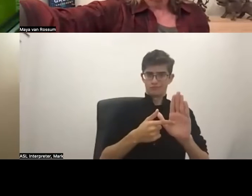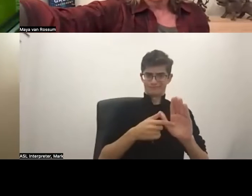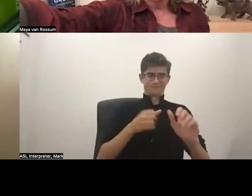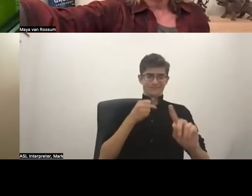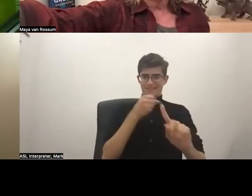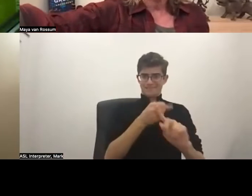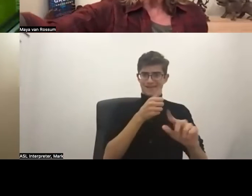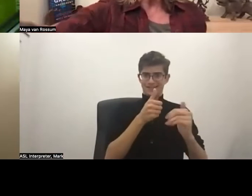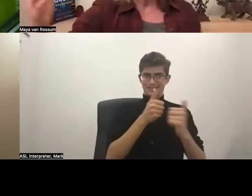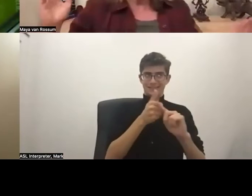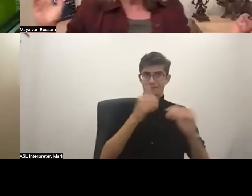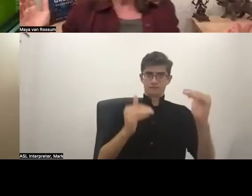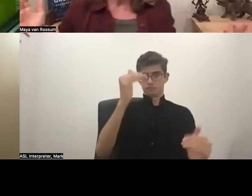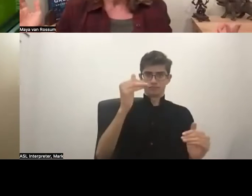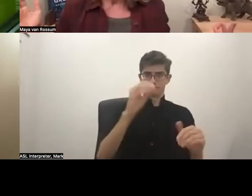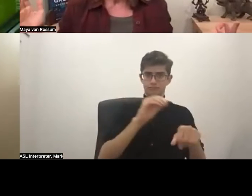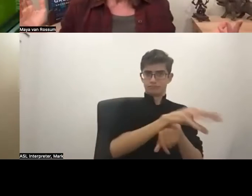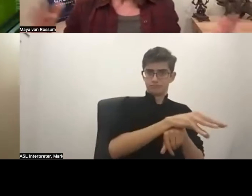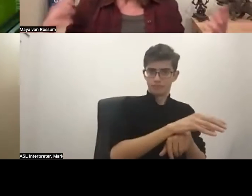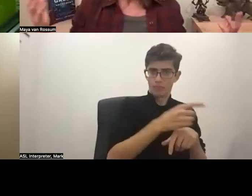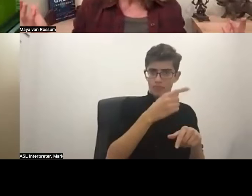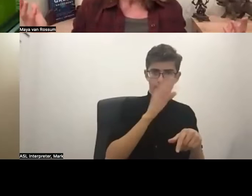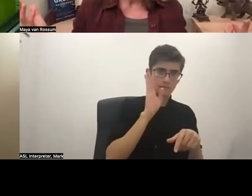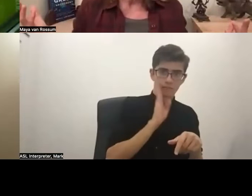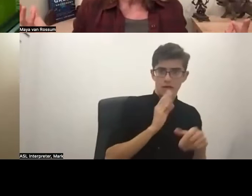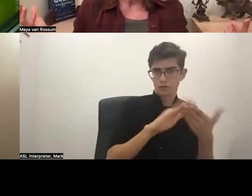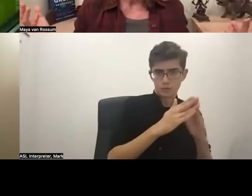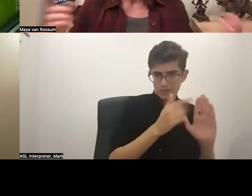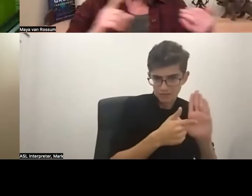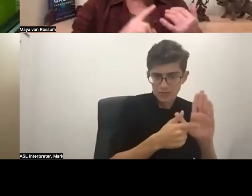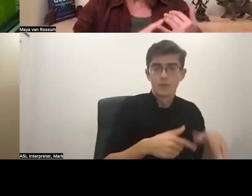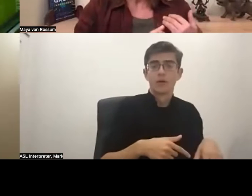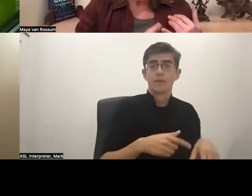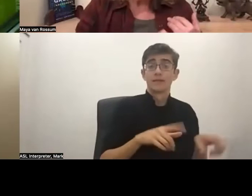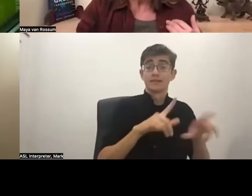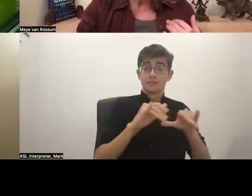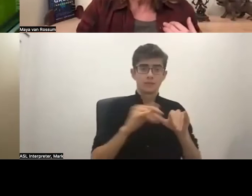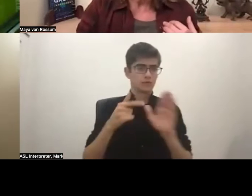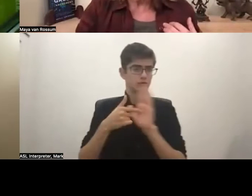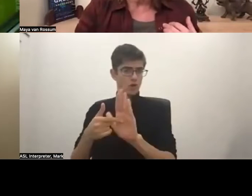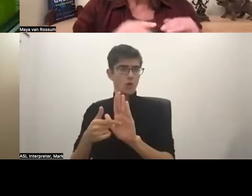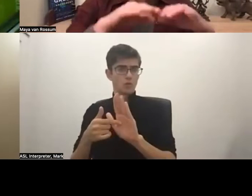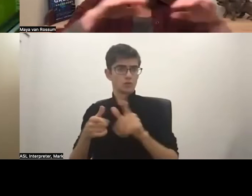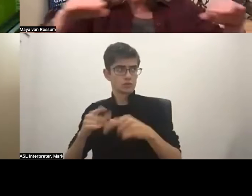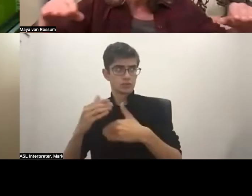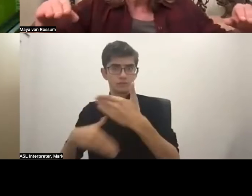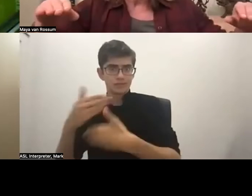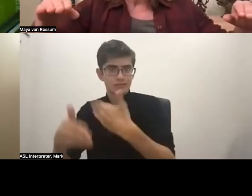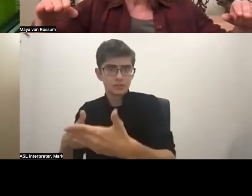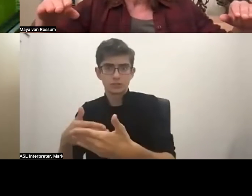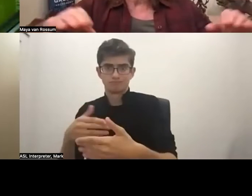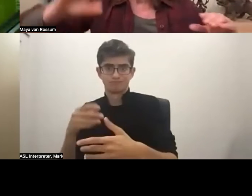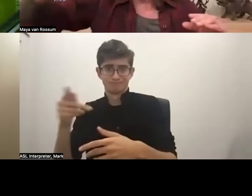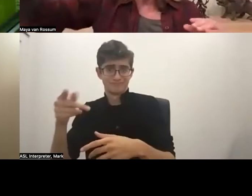ramification of that permit, but you can show that in the decision-making process, there was not a consideration of the